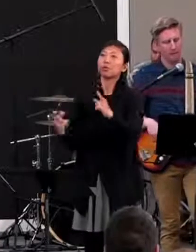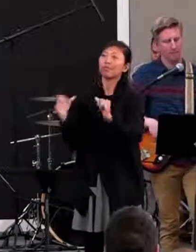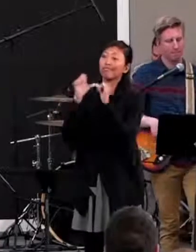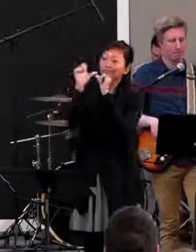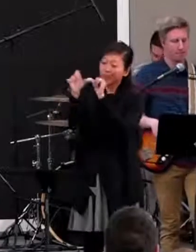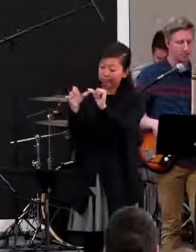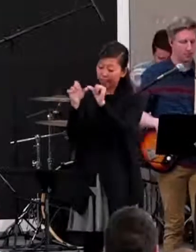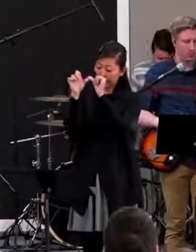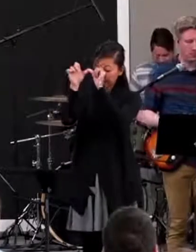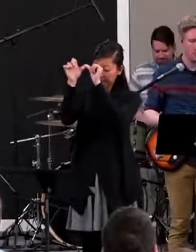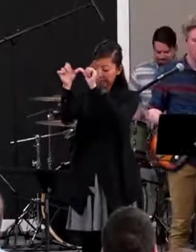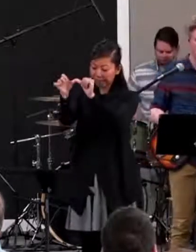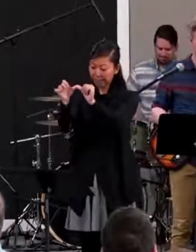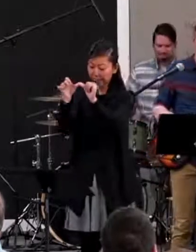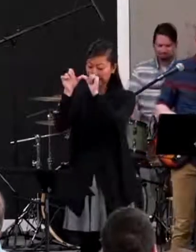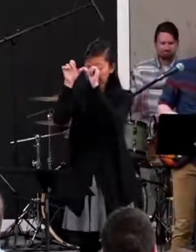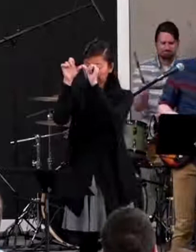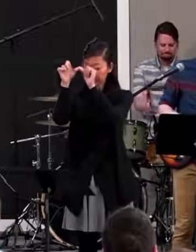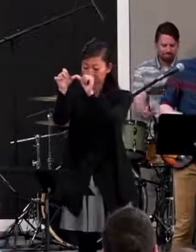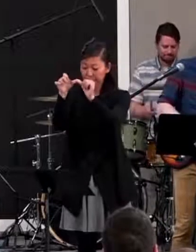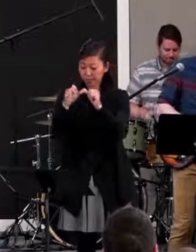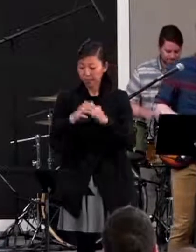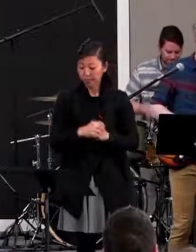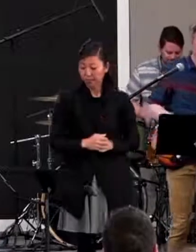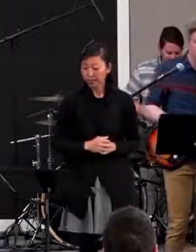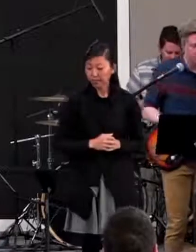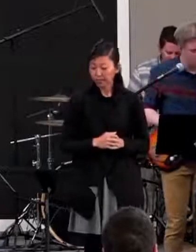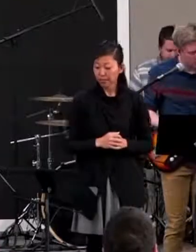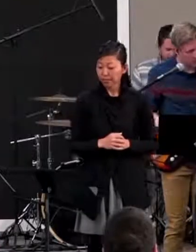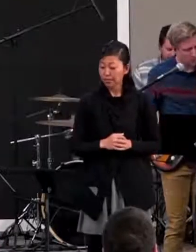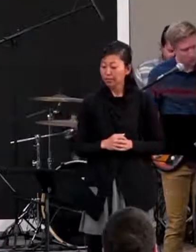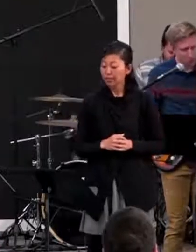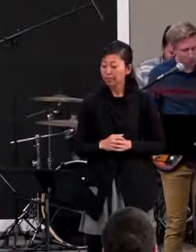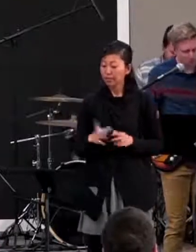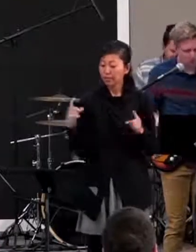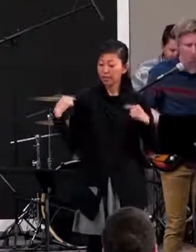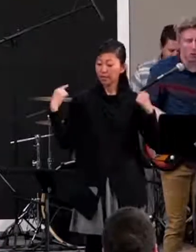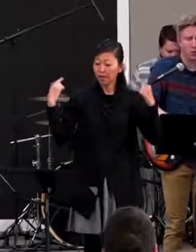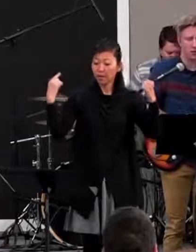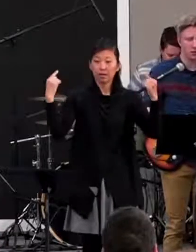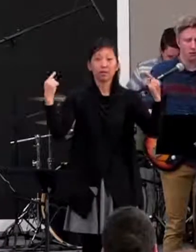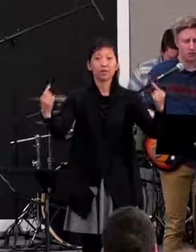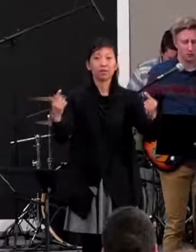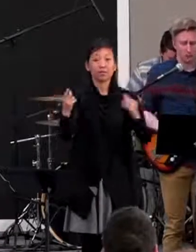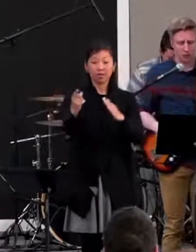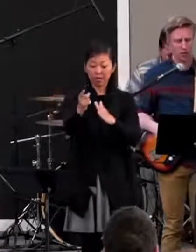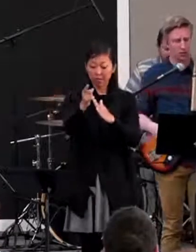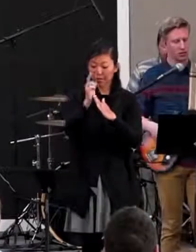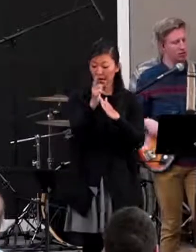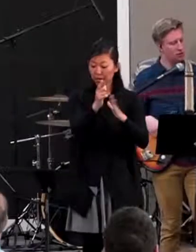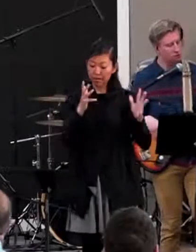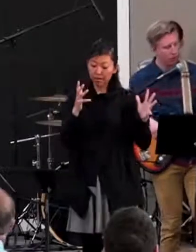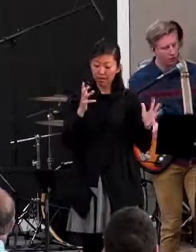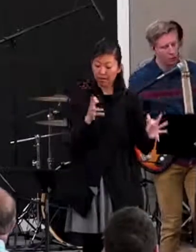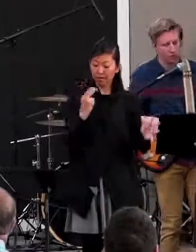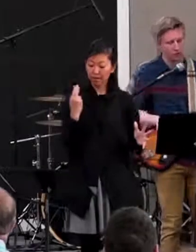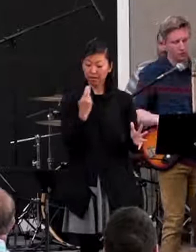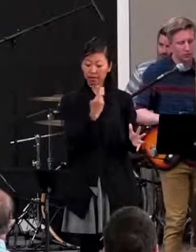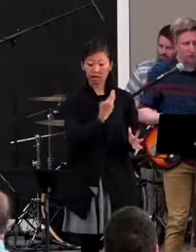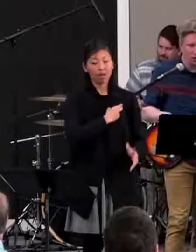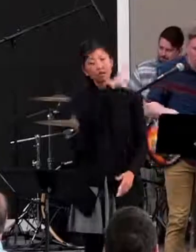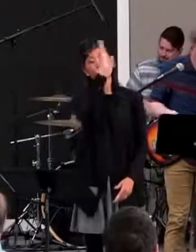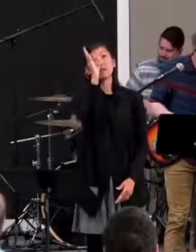stands. For you have not for a moment, abandoned